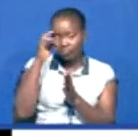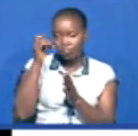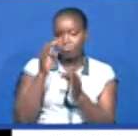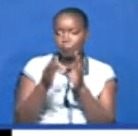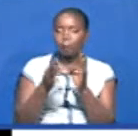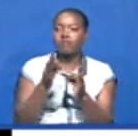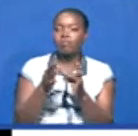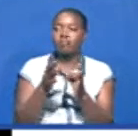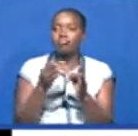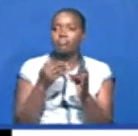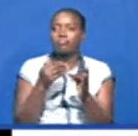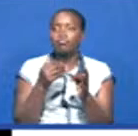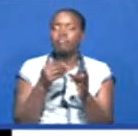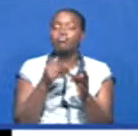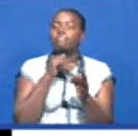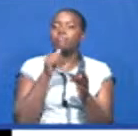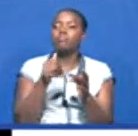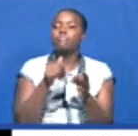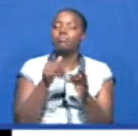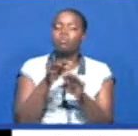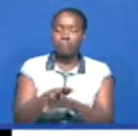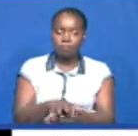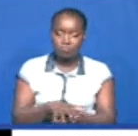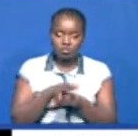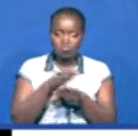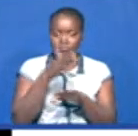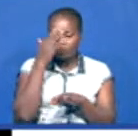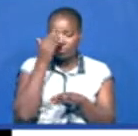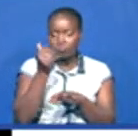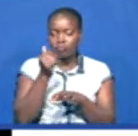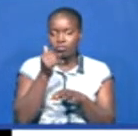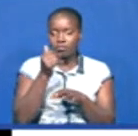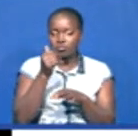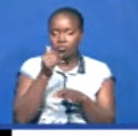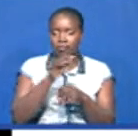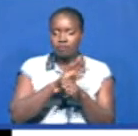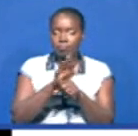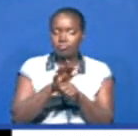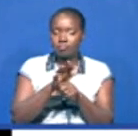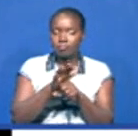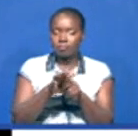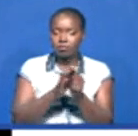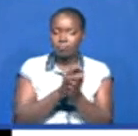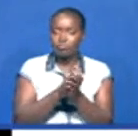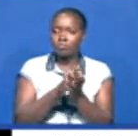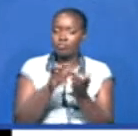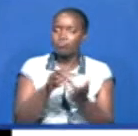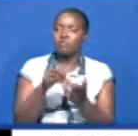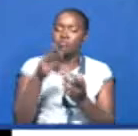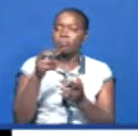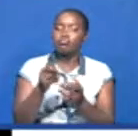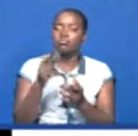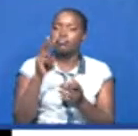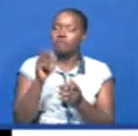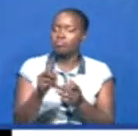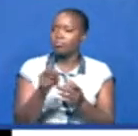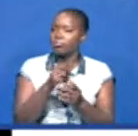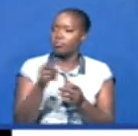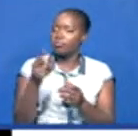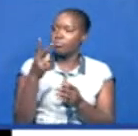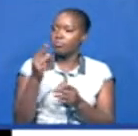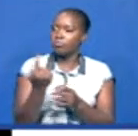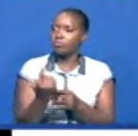we had not slowed down because of COVID, particularly the year 2020 and the 2021, you